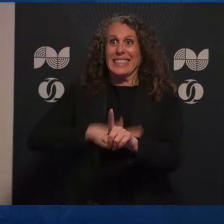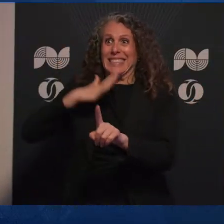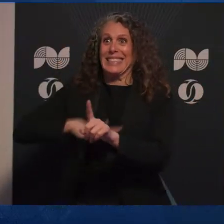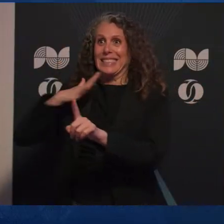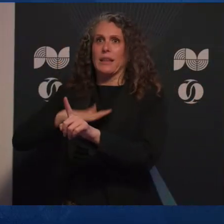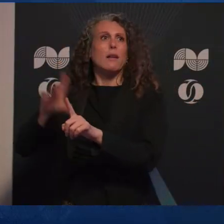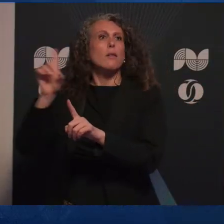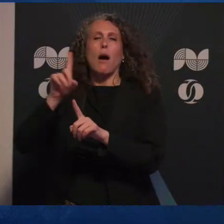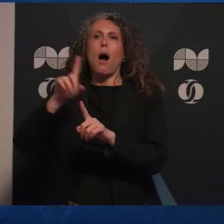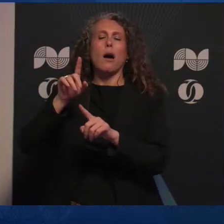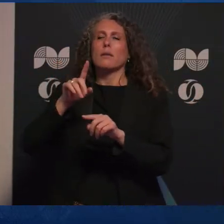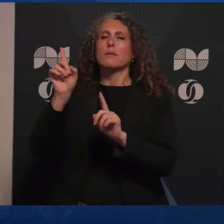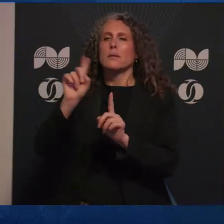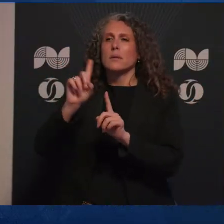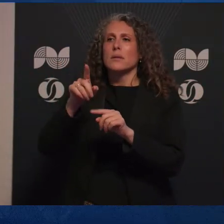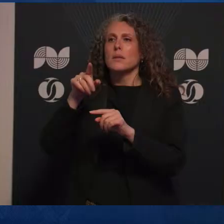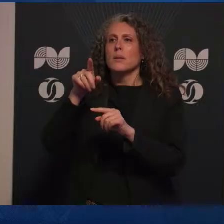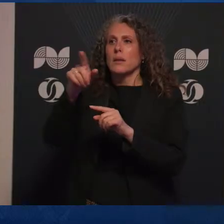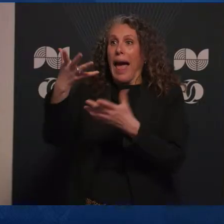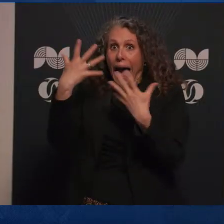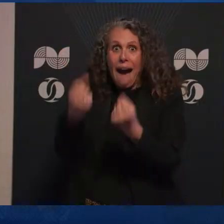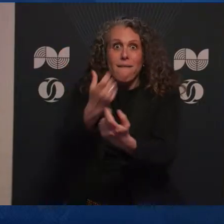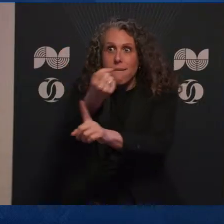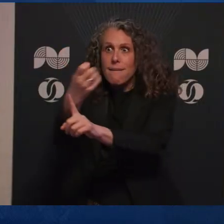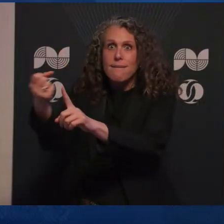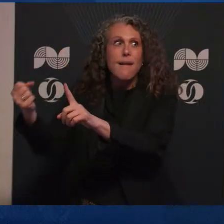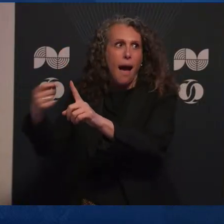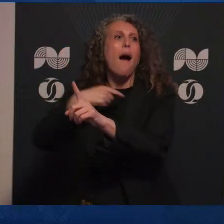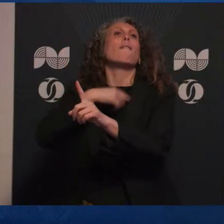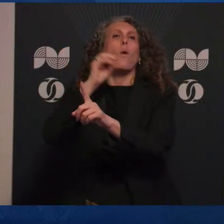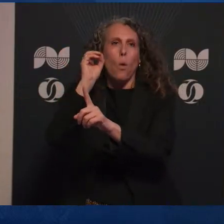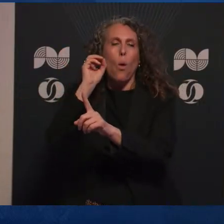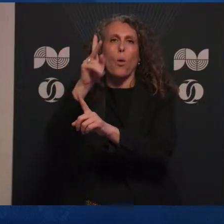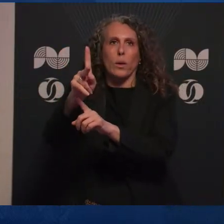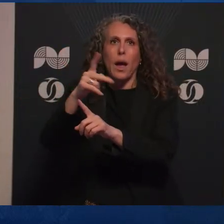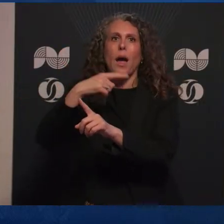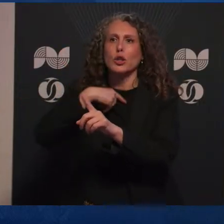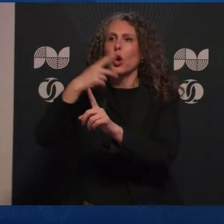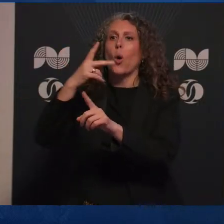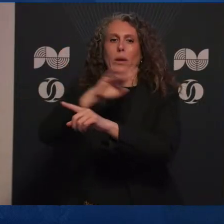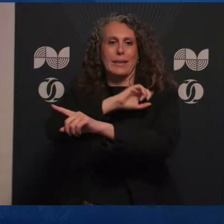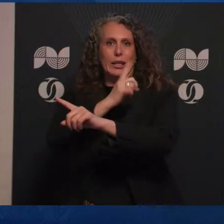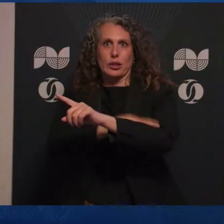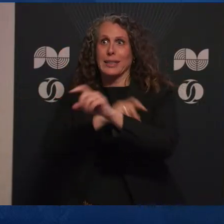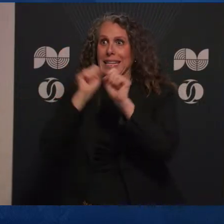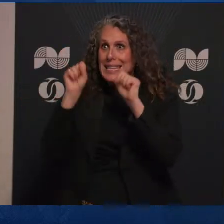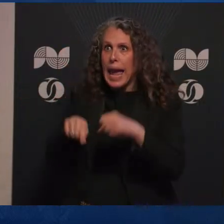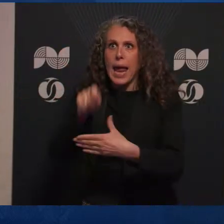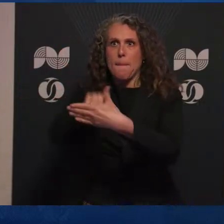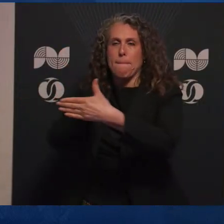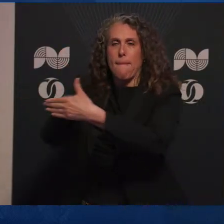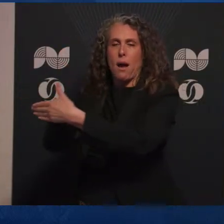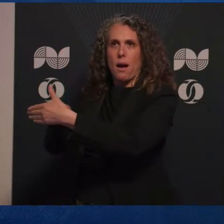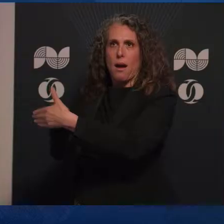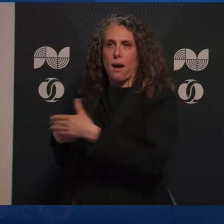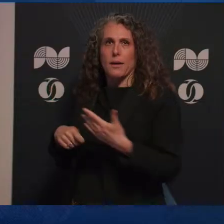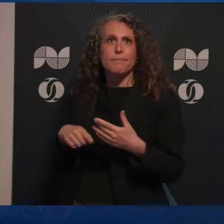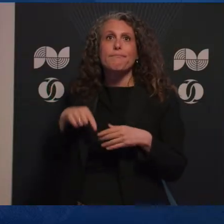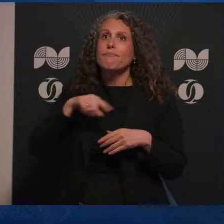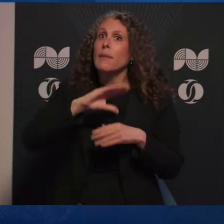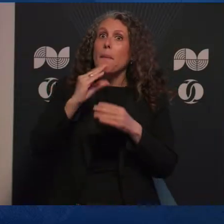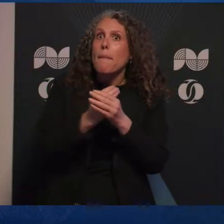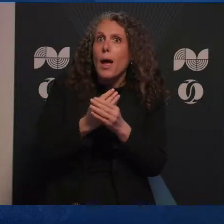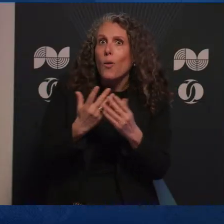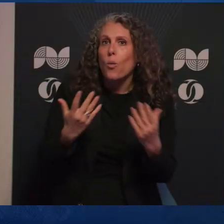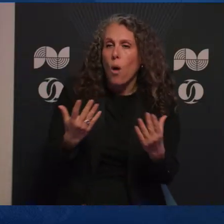legal frameworks, we created the mechanism through which renewable energy can be procured. We put in place, we